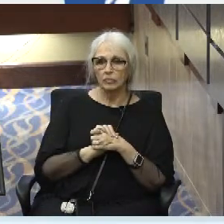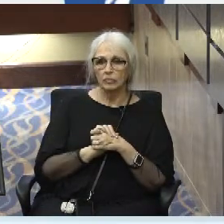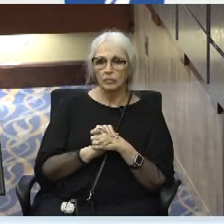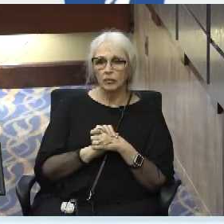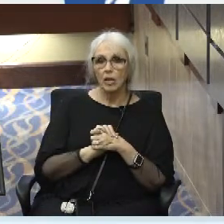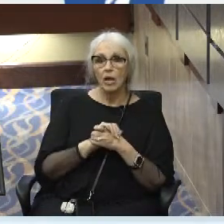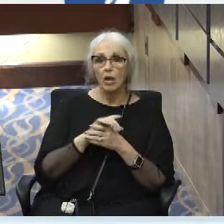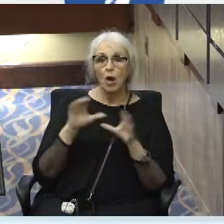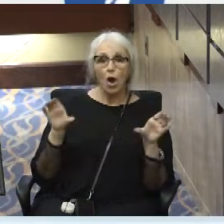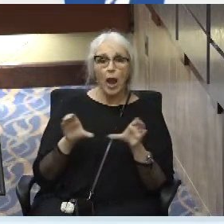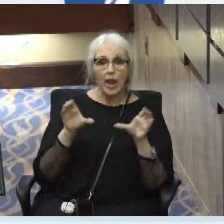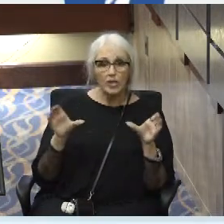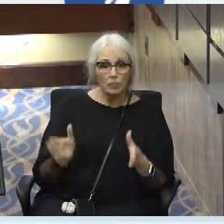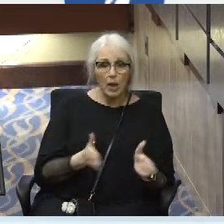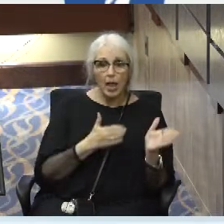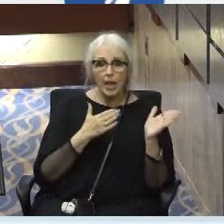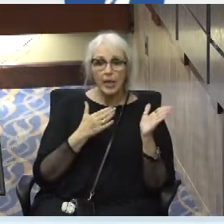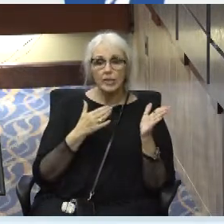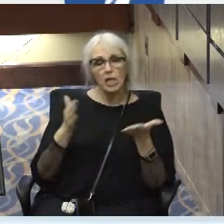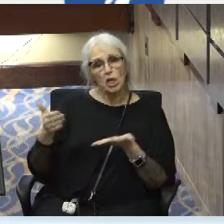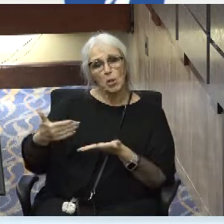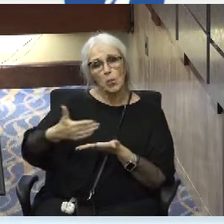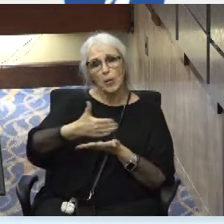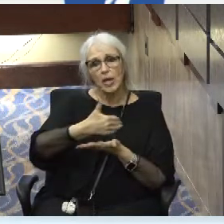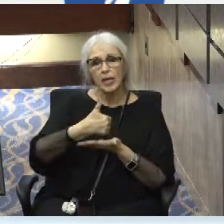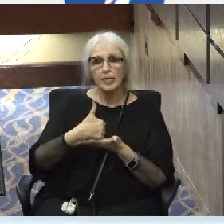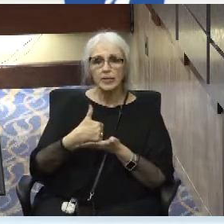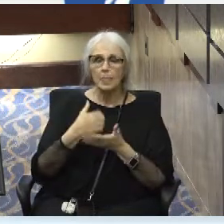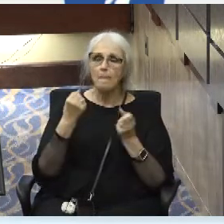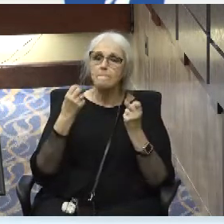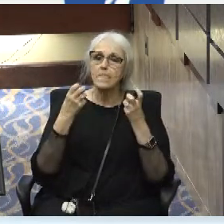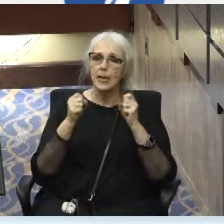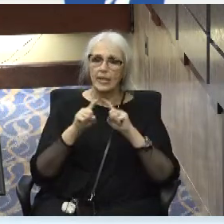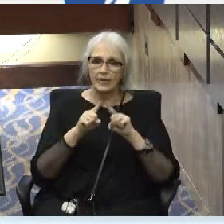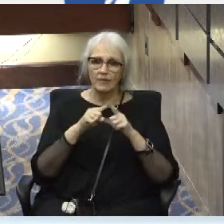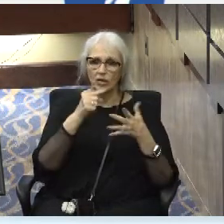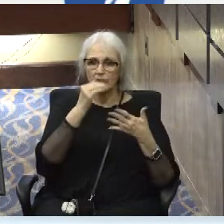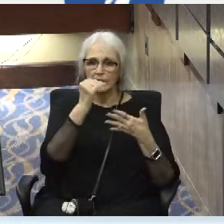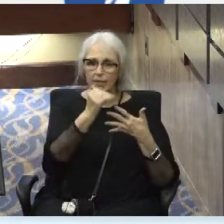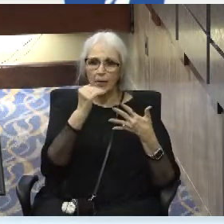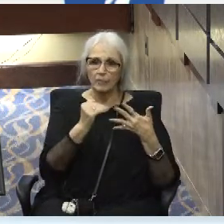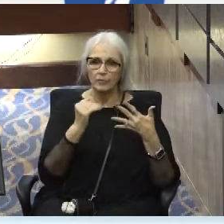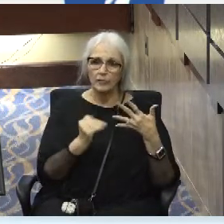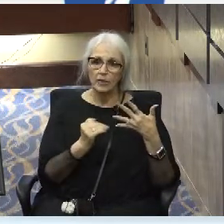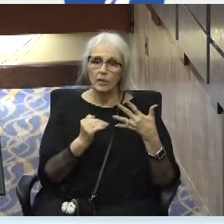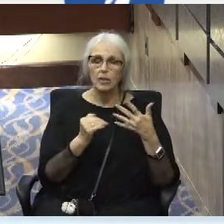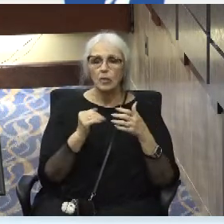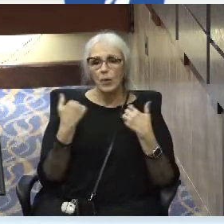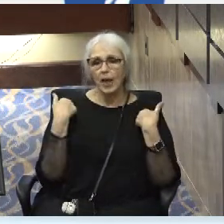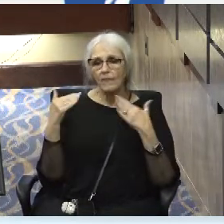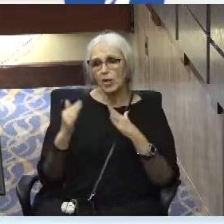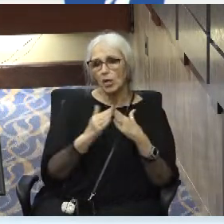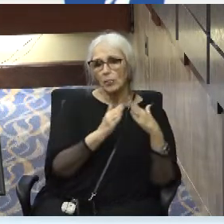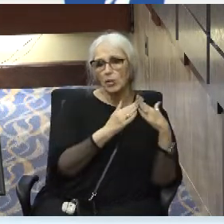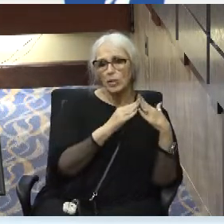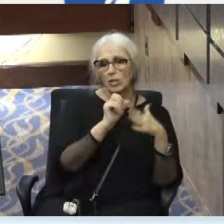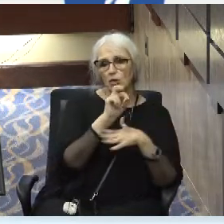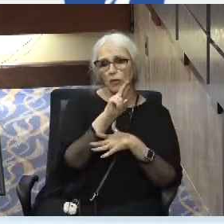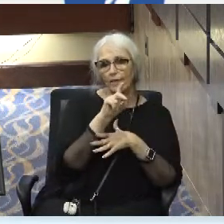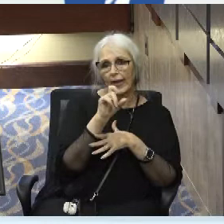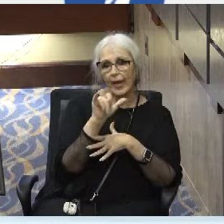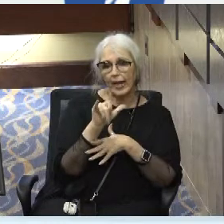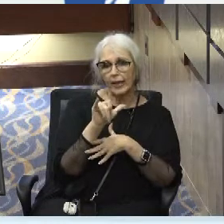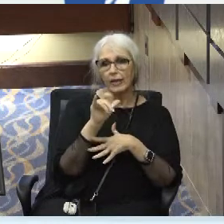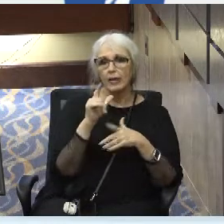Our action plan process is a accumulation of several steps. We conducted a community engagement survey to assist